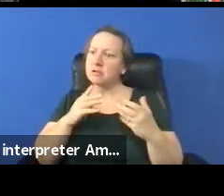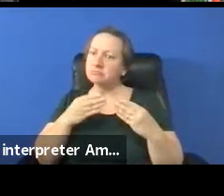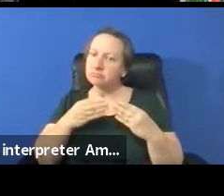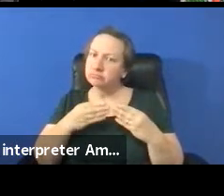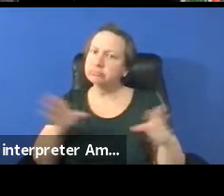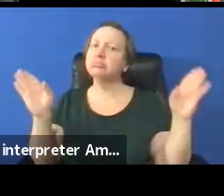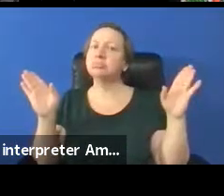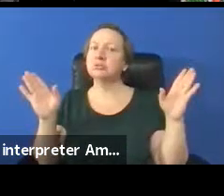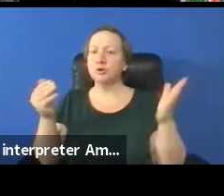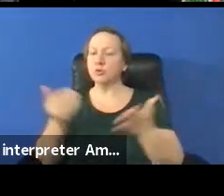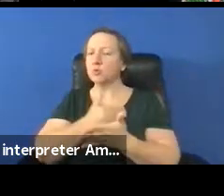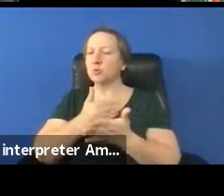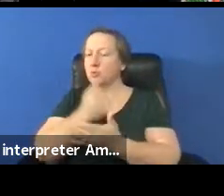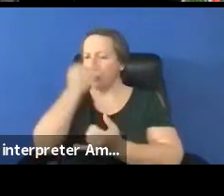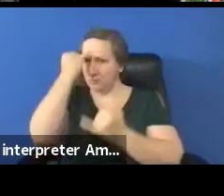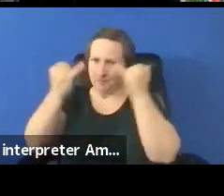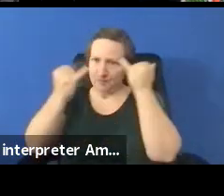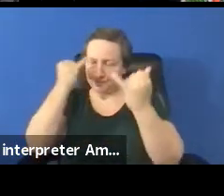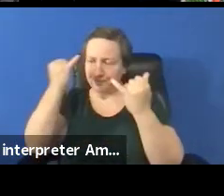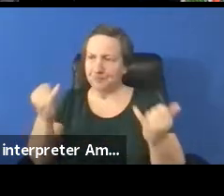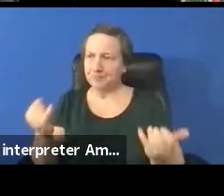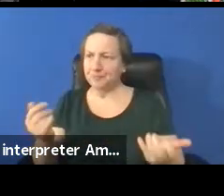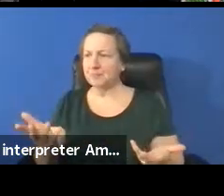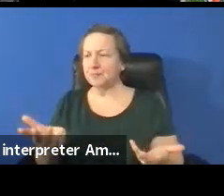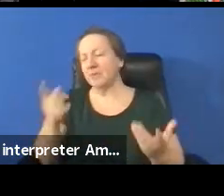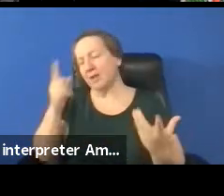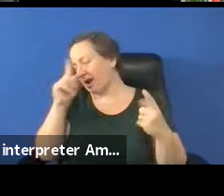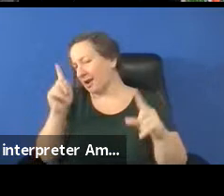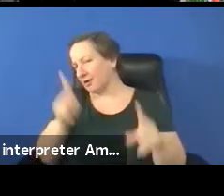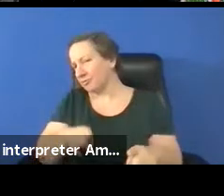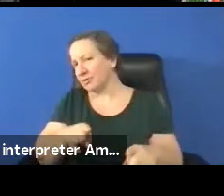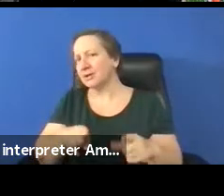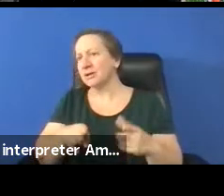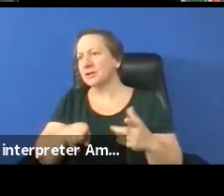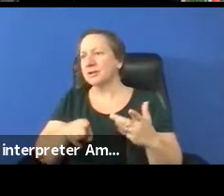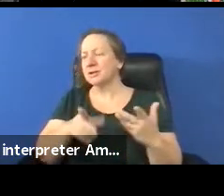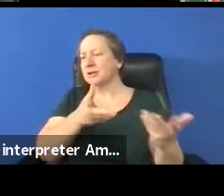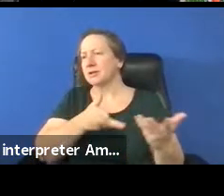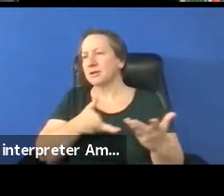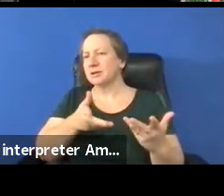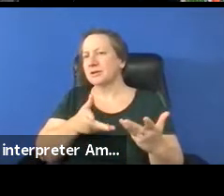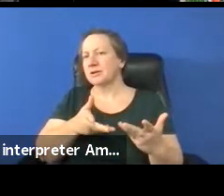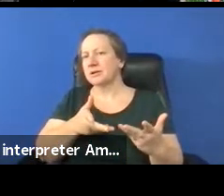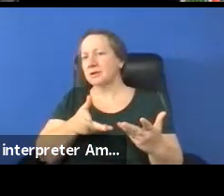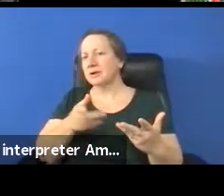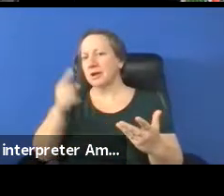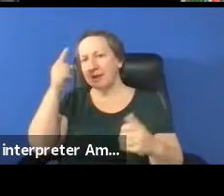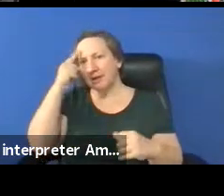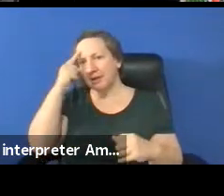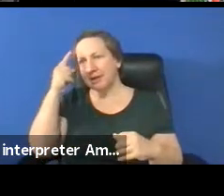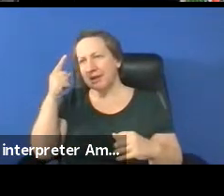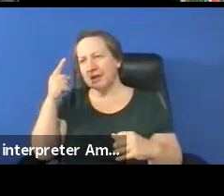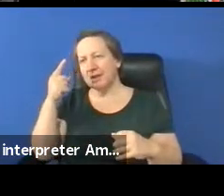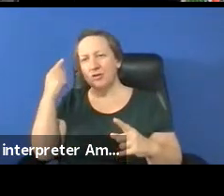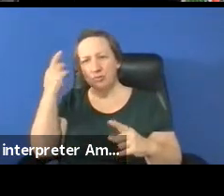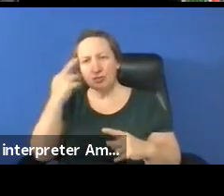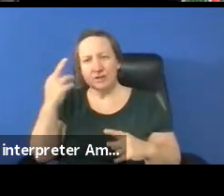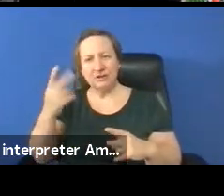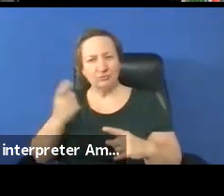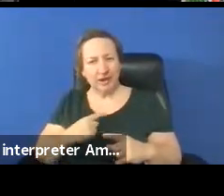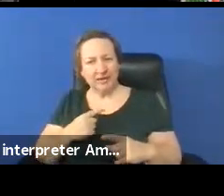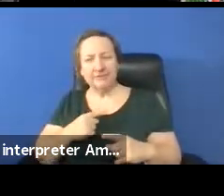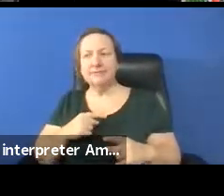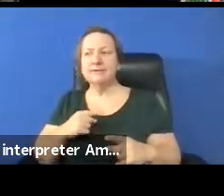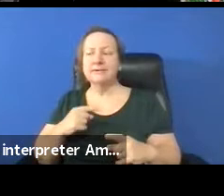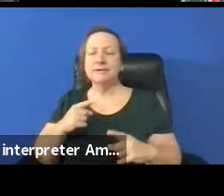agree with sort of the sense of where I think you're going with that question, which is